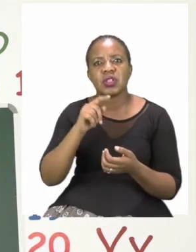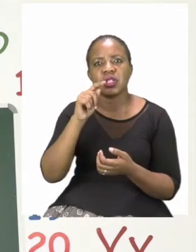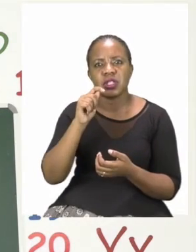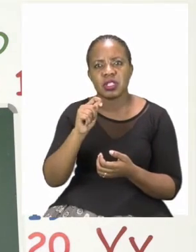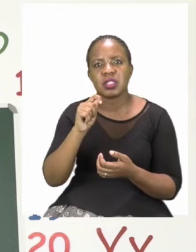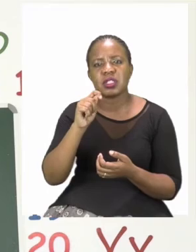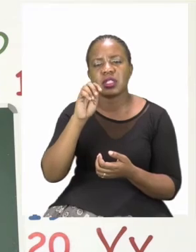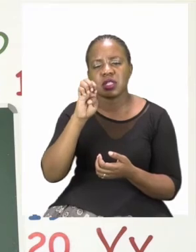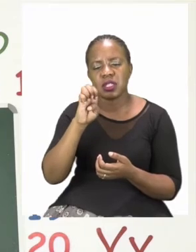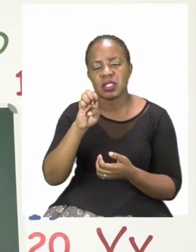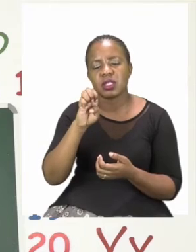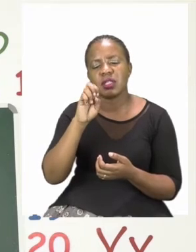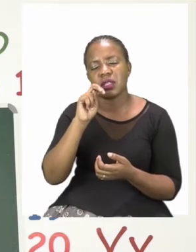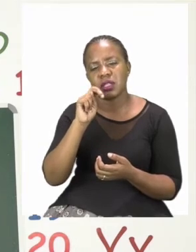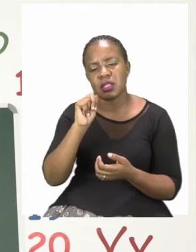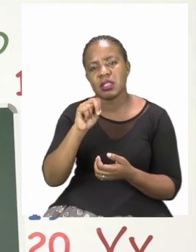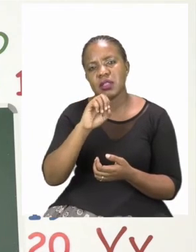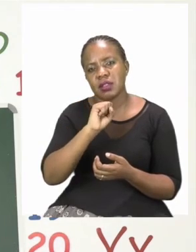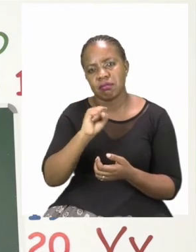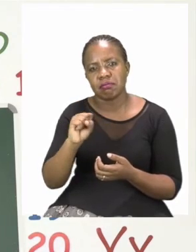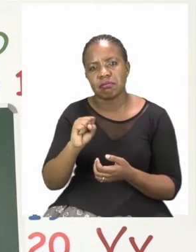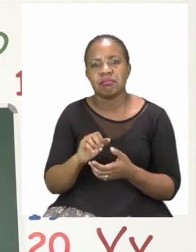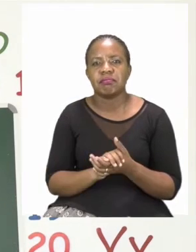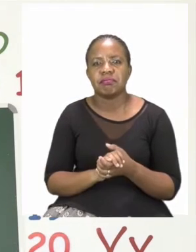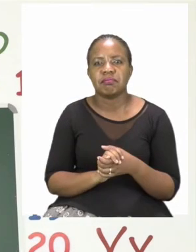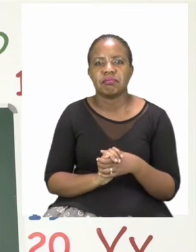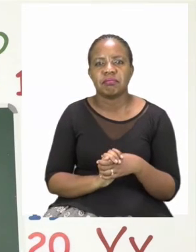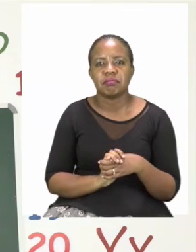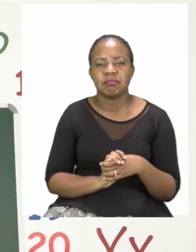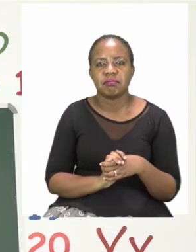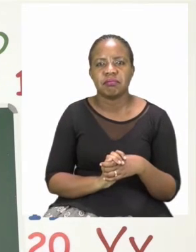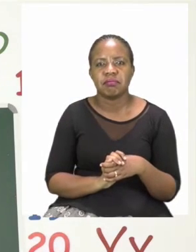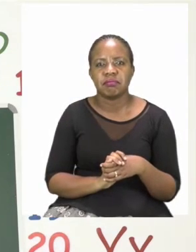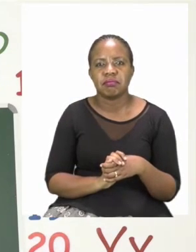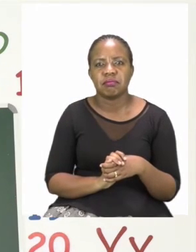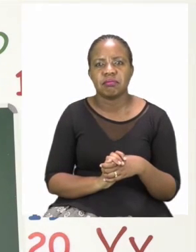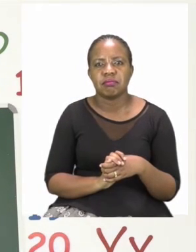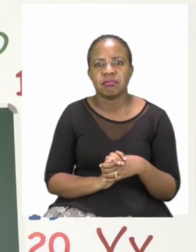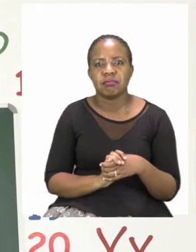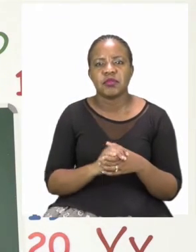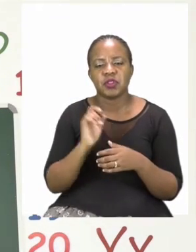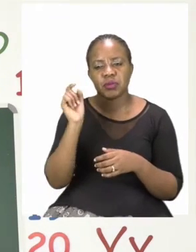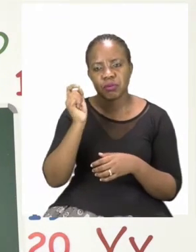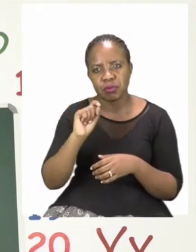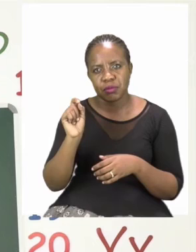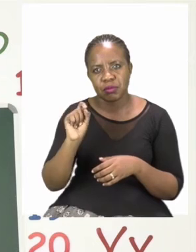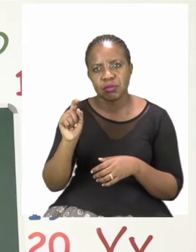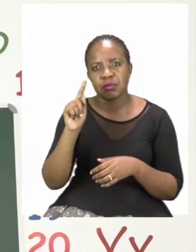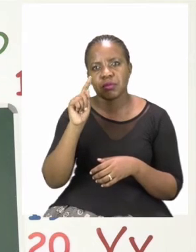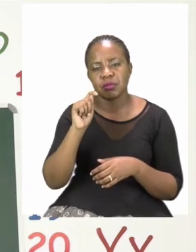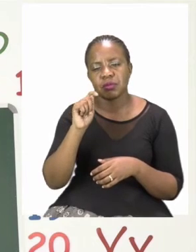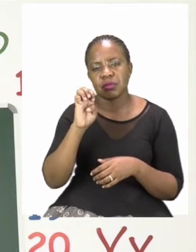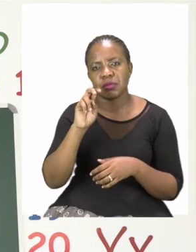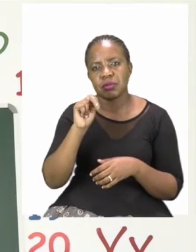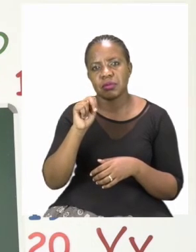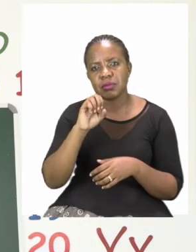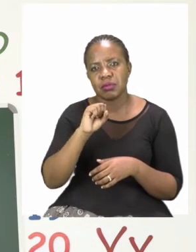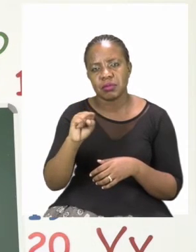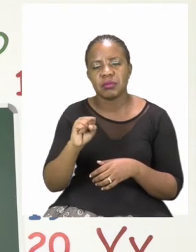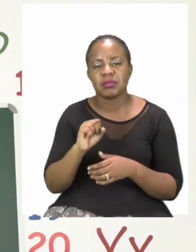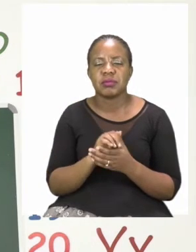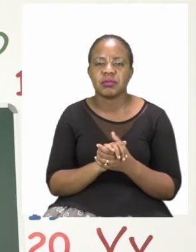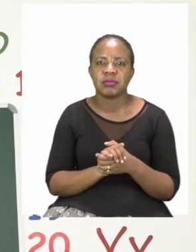268 with the 6 underlined equals tens. So you are going to write